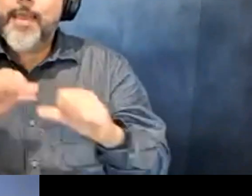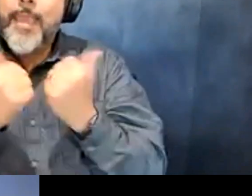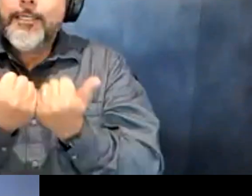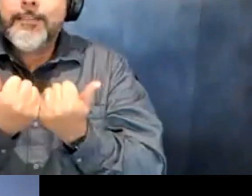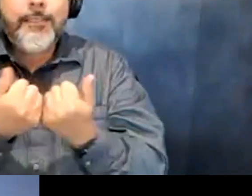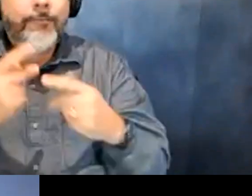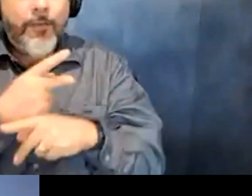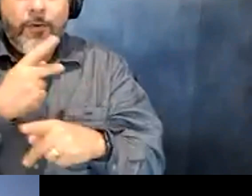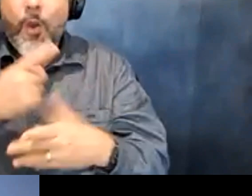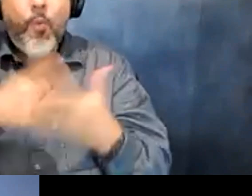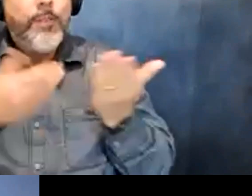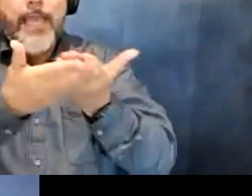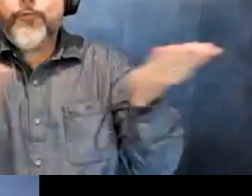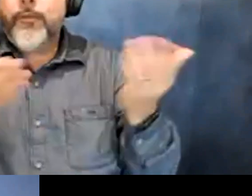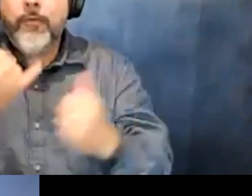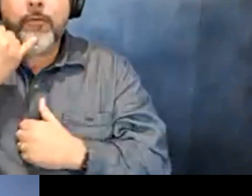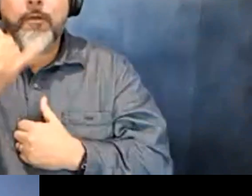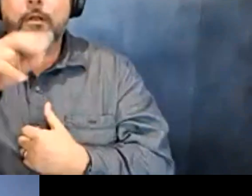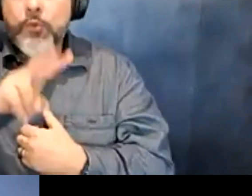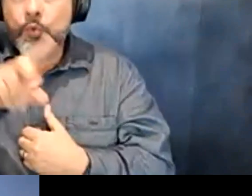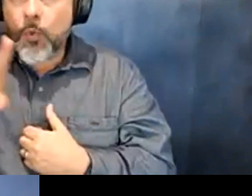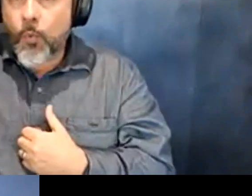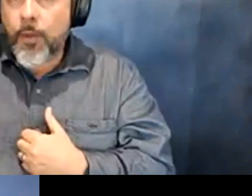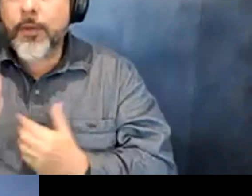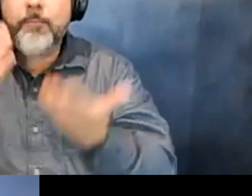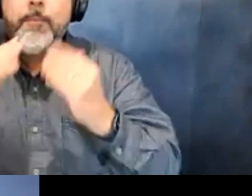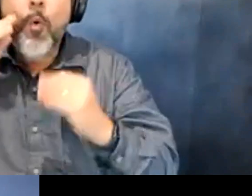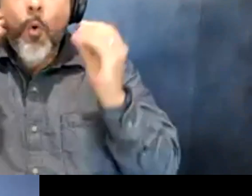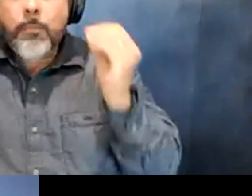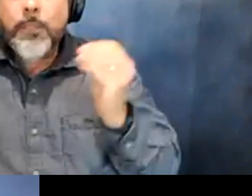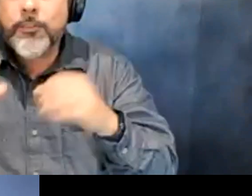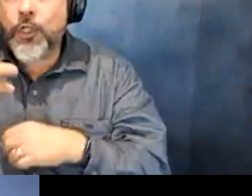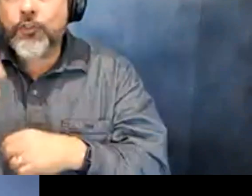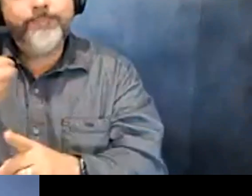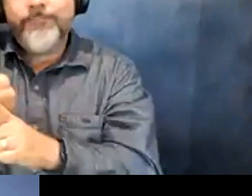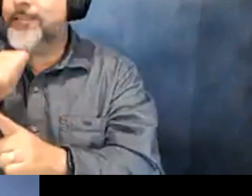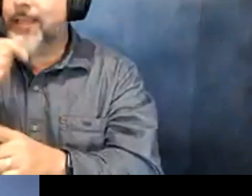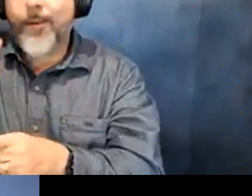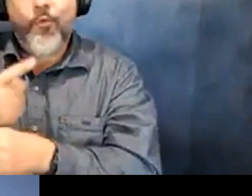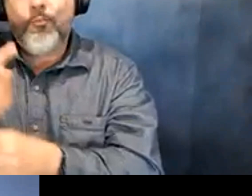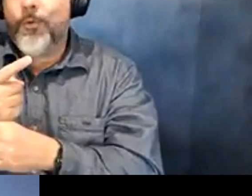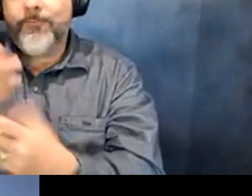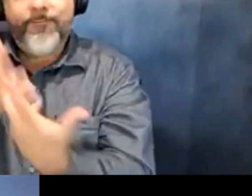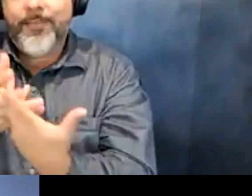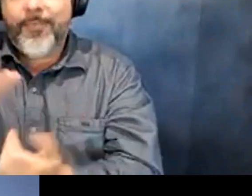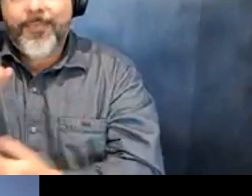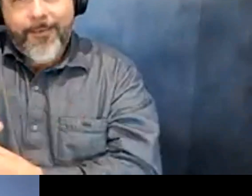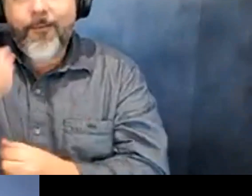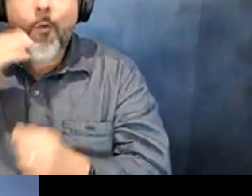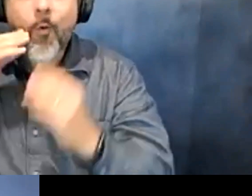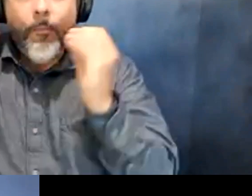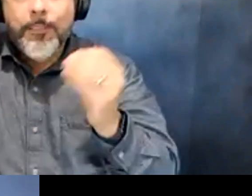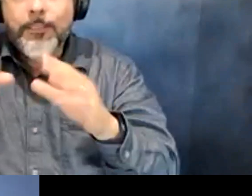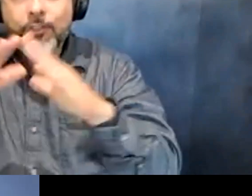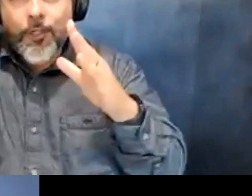out there. It's like you have to call 211 to see if there's a homeless shelter. She's not appropriate for a homeless shelter. And it's kind of like